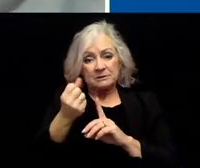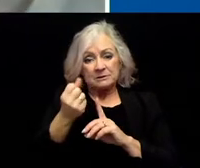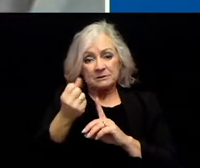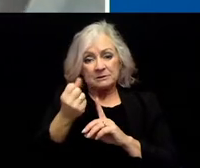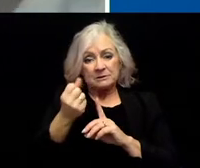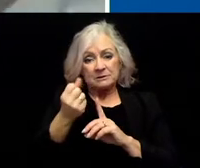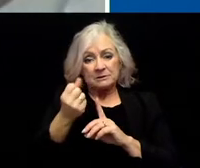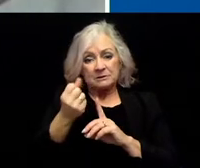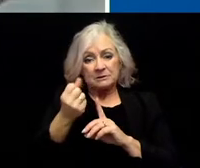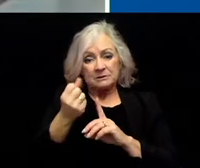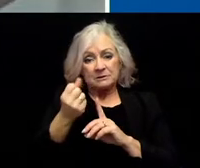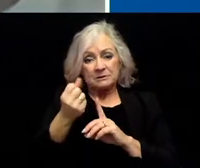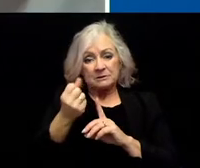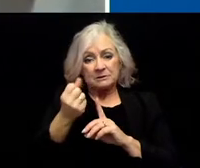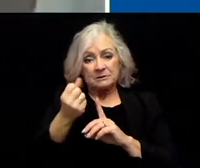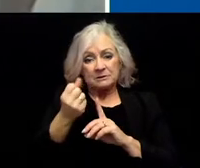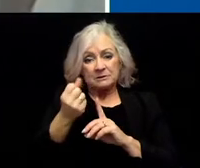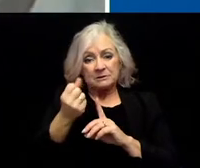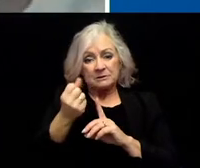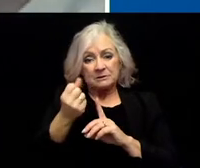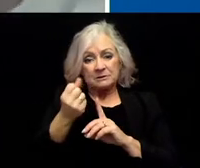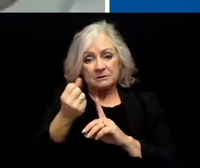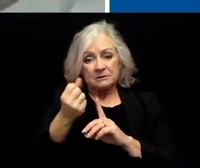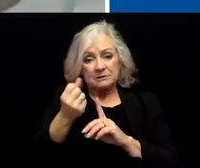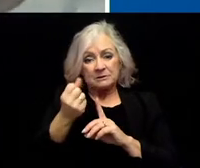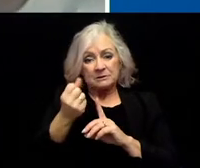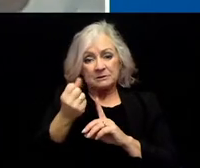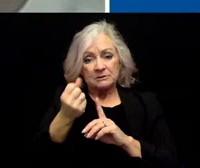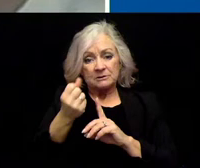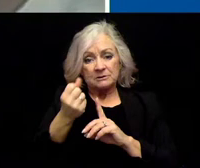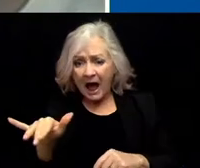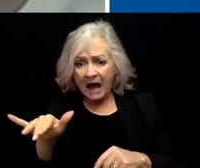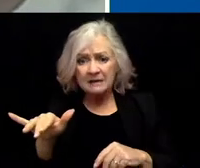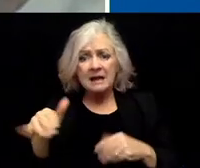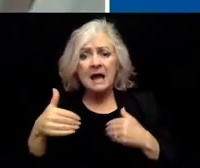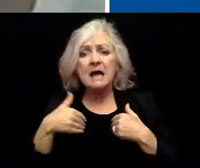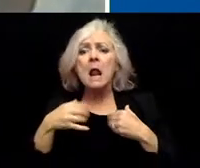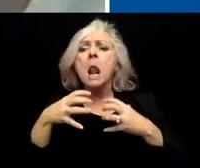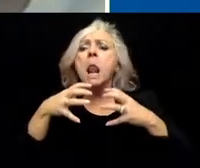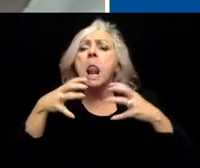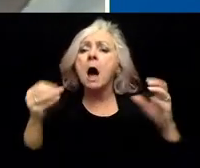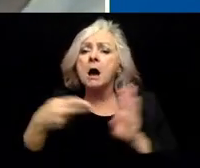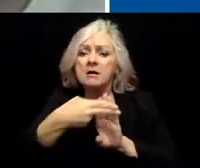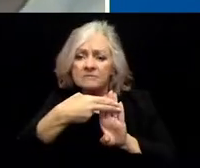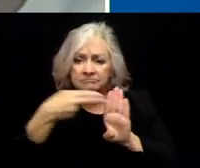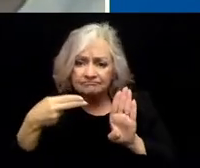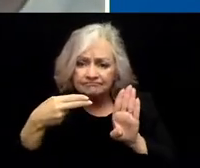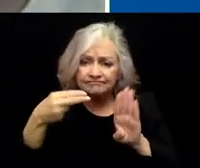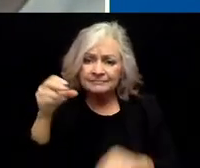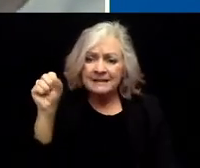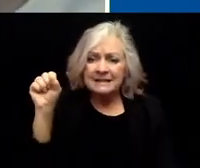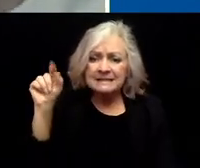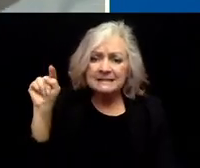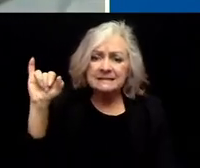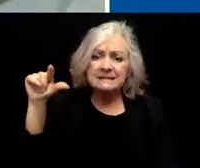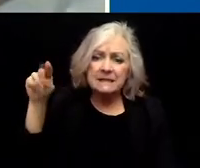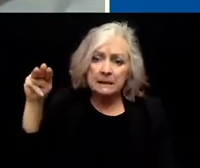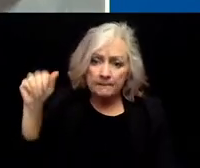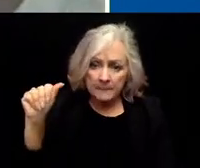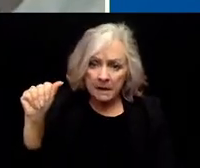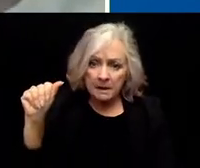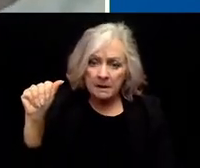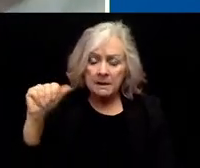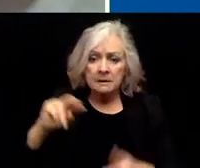much stigma and discrimination that pervaded every aspect of their lived experiences,